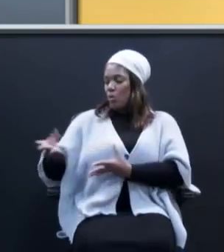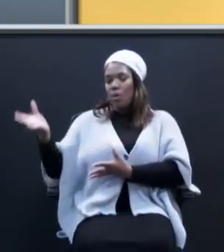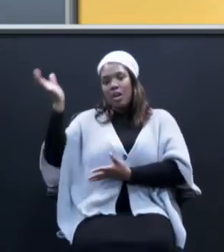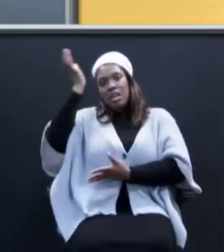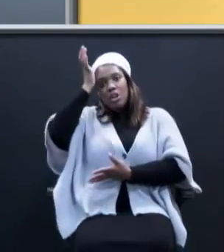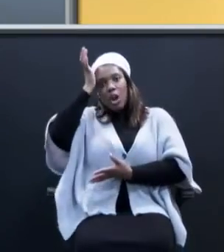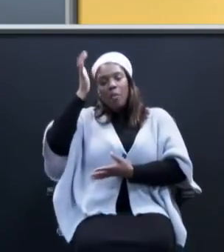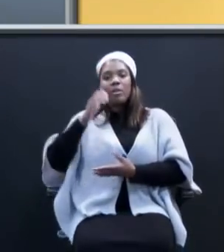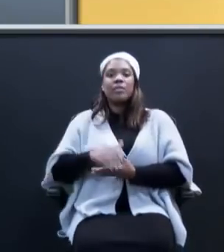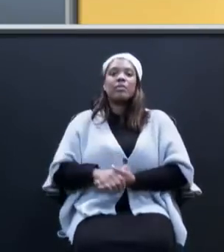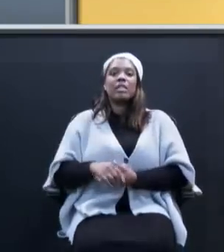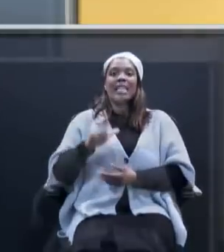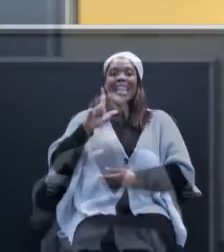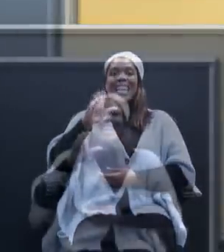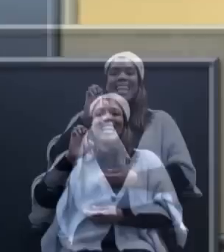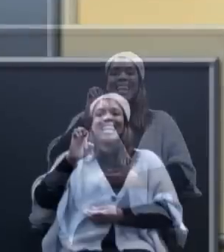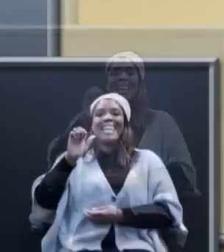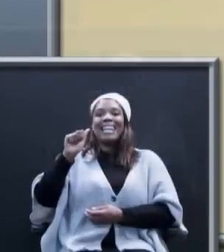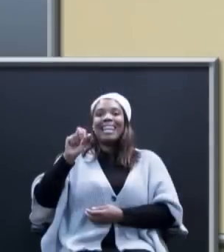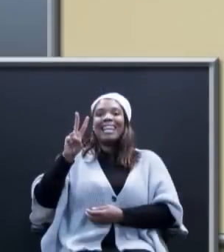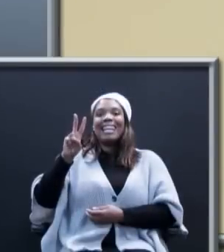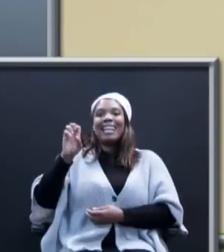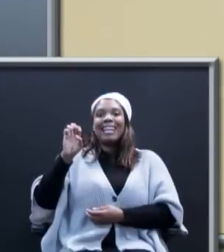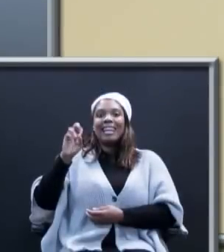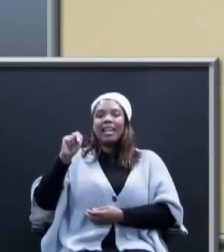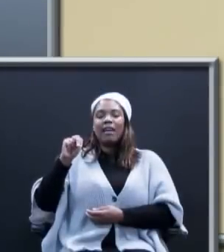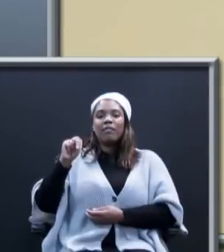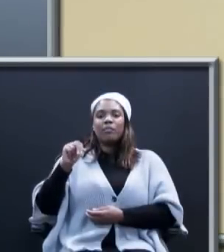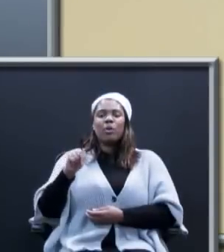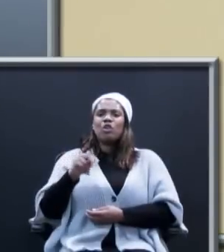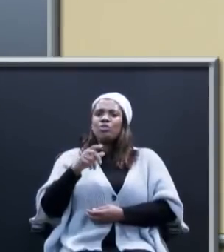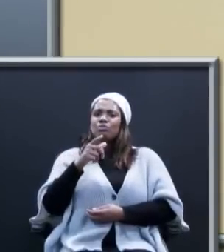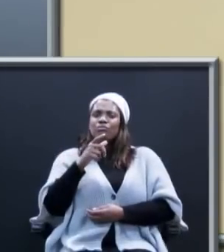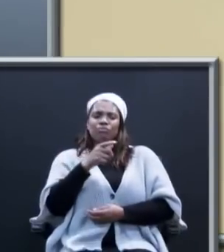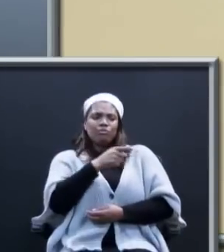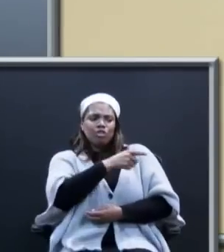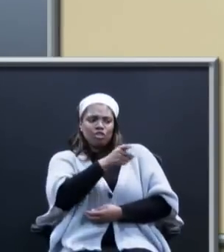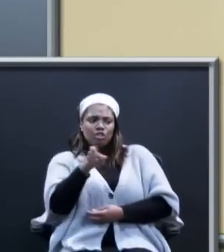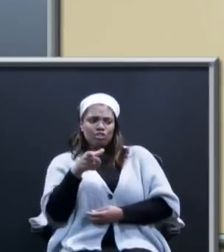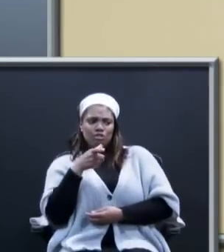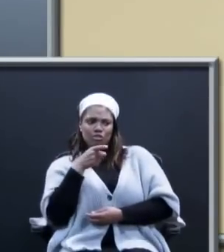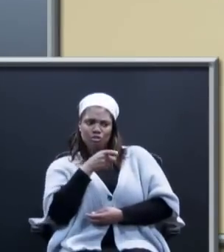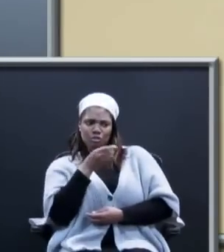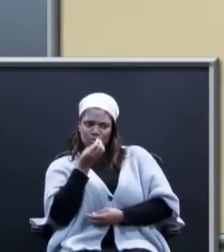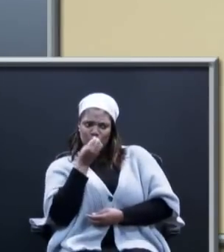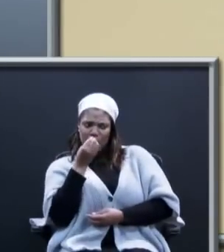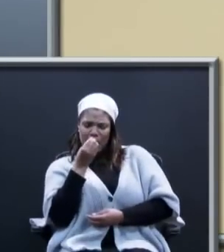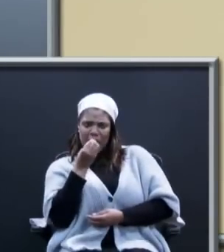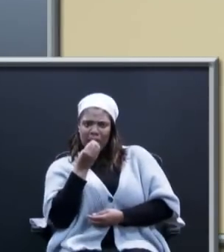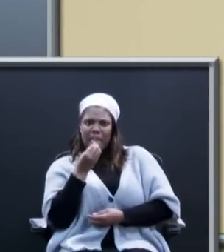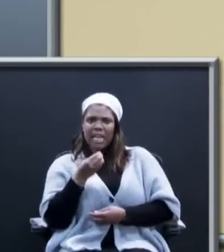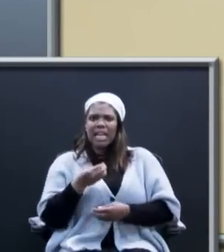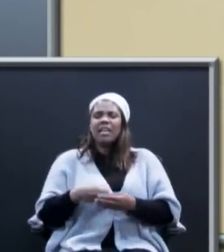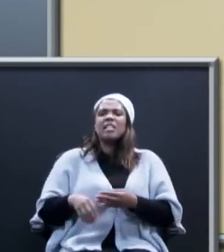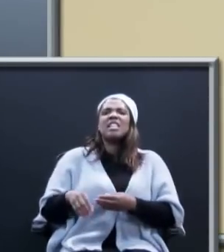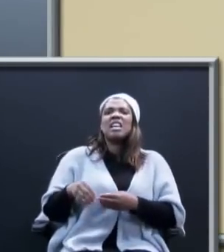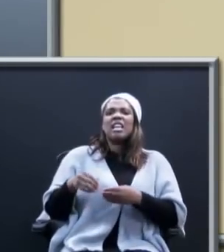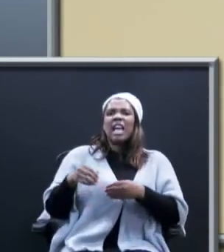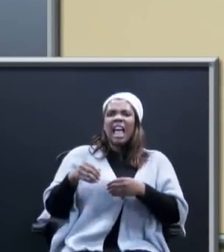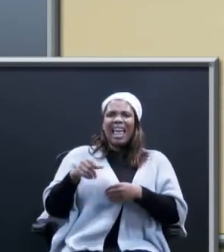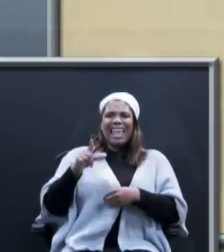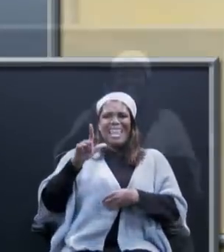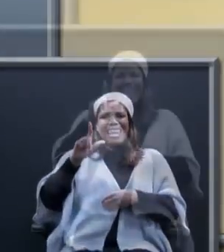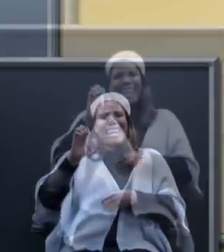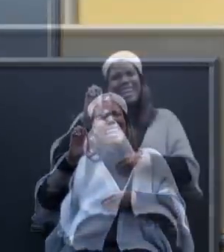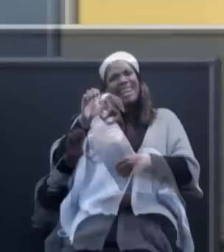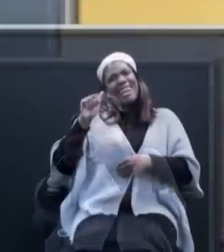For whosoever eateth leavened bread from the first day unto the seventh day, that soul shall be cut off from Israel. And why would